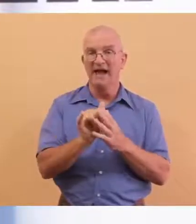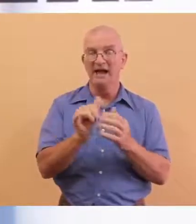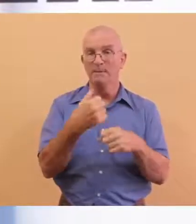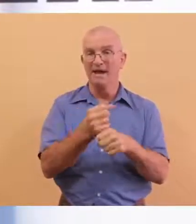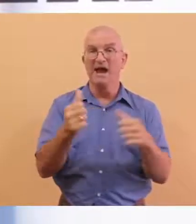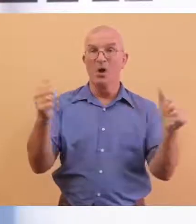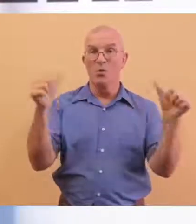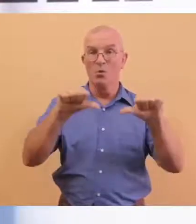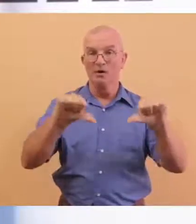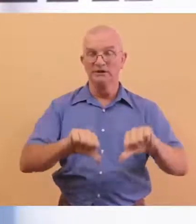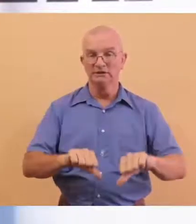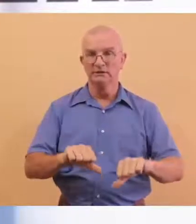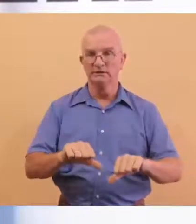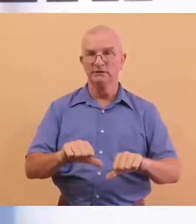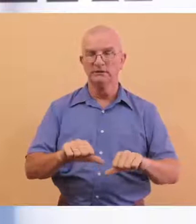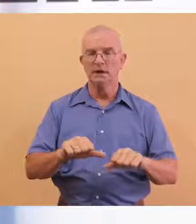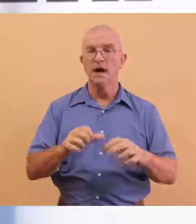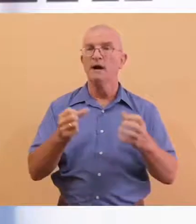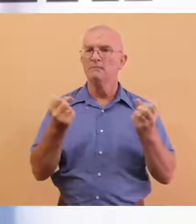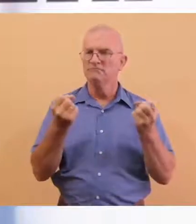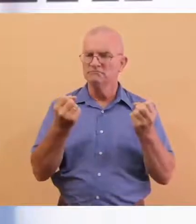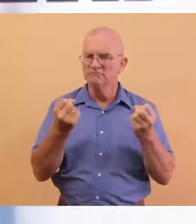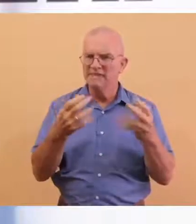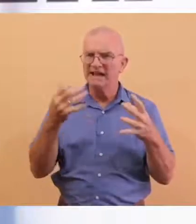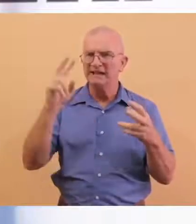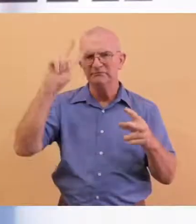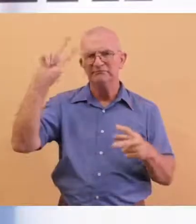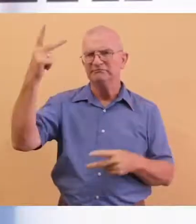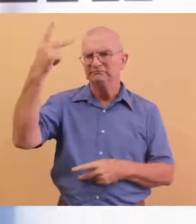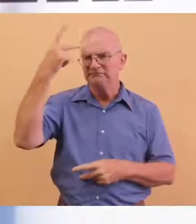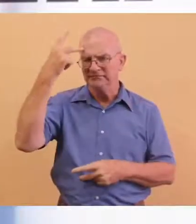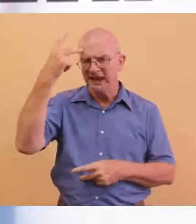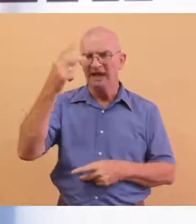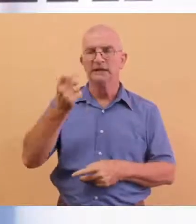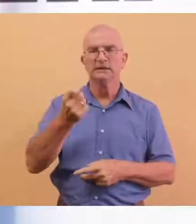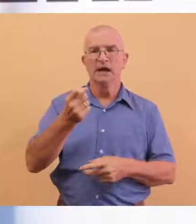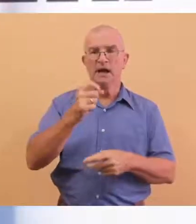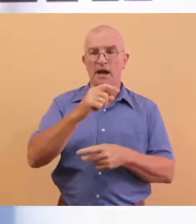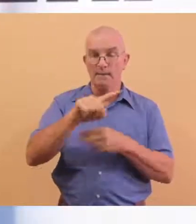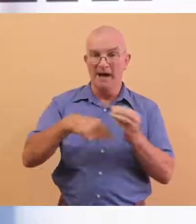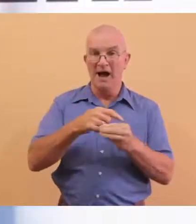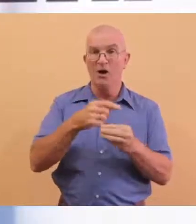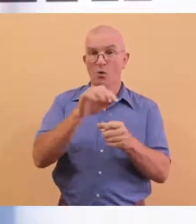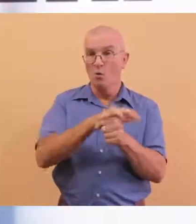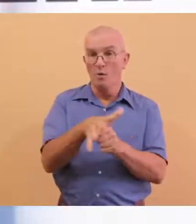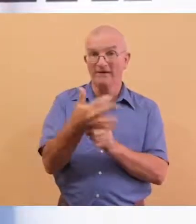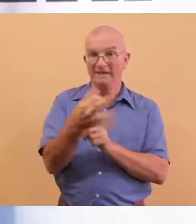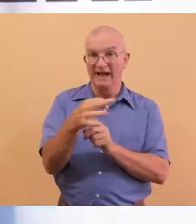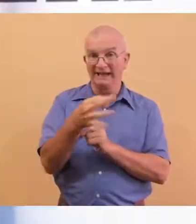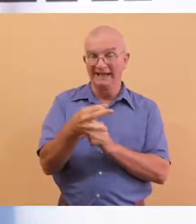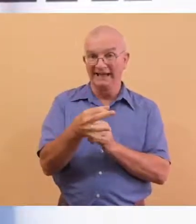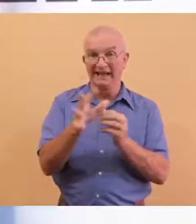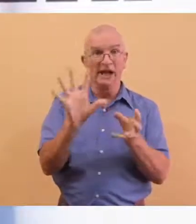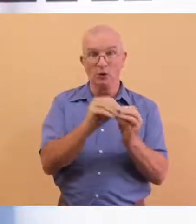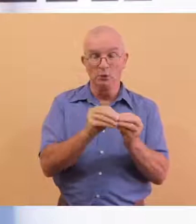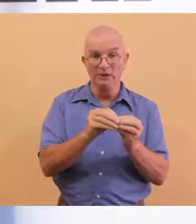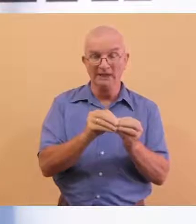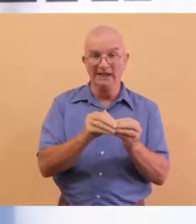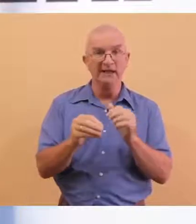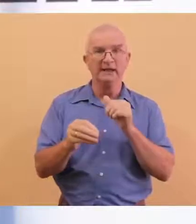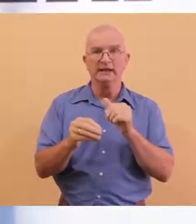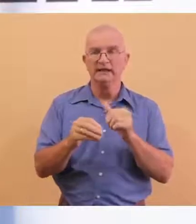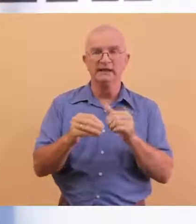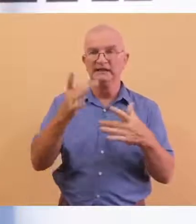undoing. Sadly, misconceptions about COVID-19 persist, including that the disease